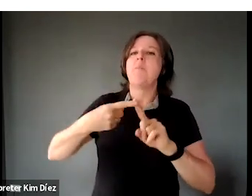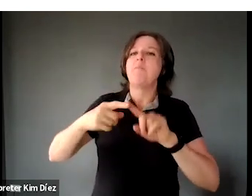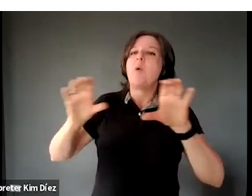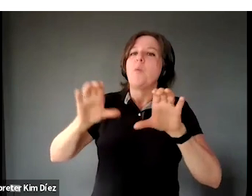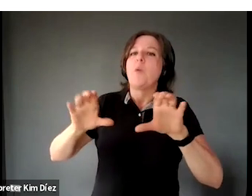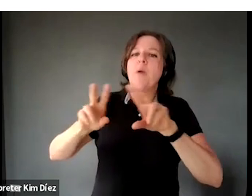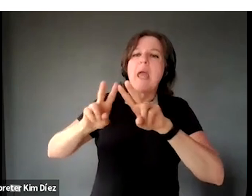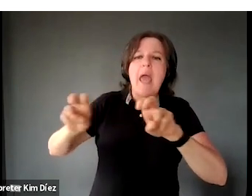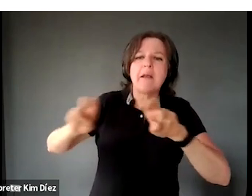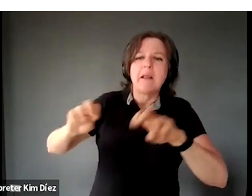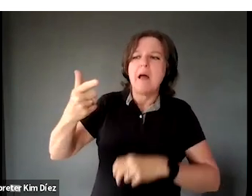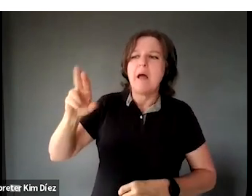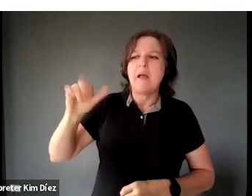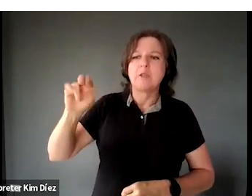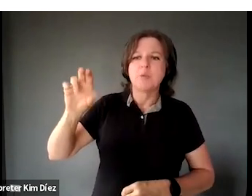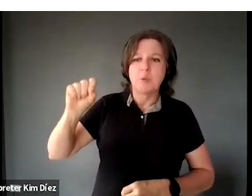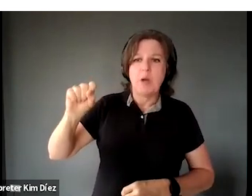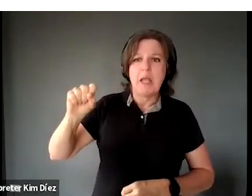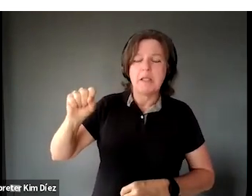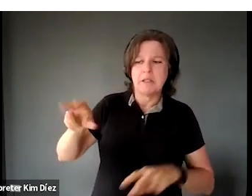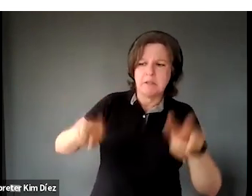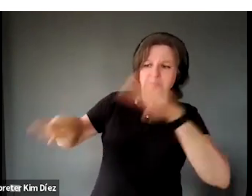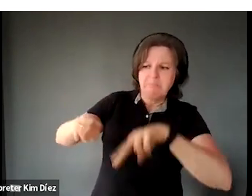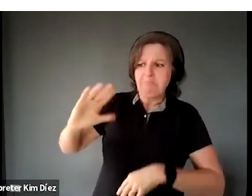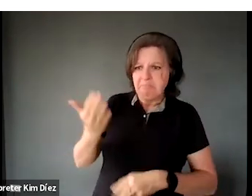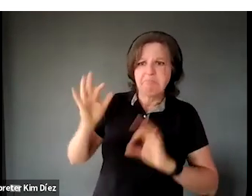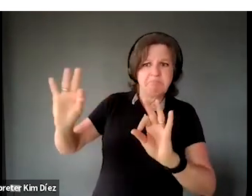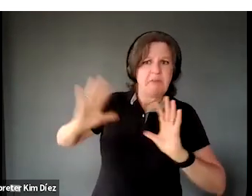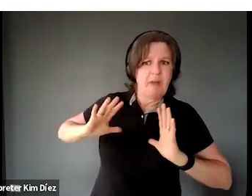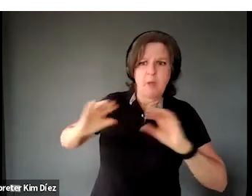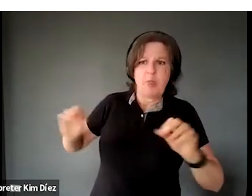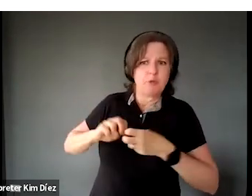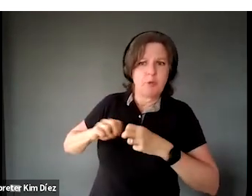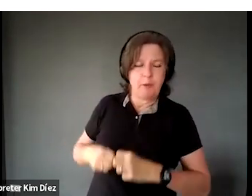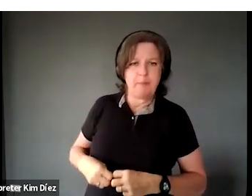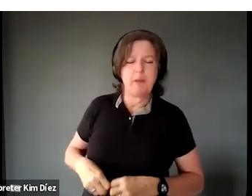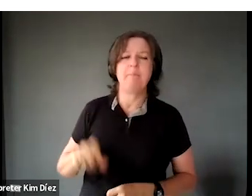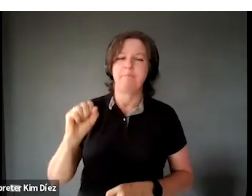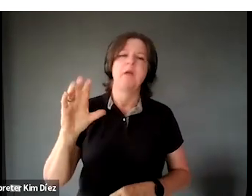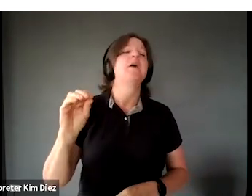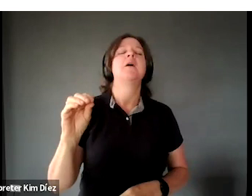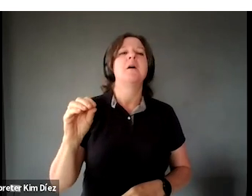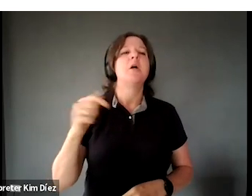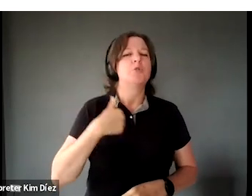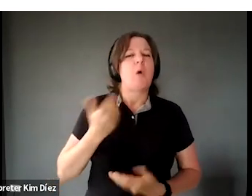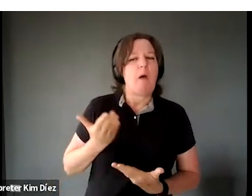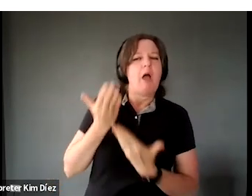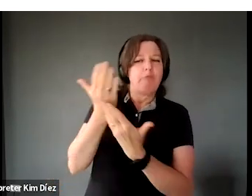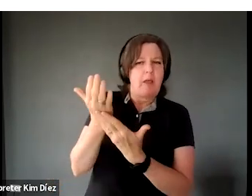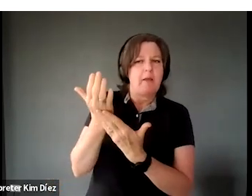might come out high, but when we analyze the beans, it comes out at a normal level without any